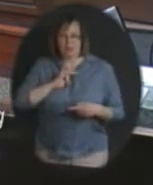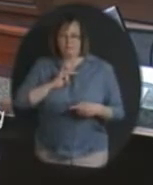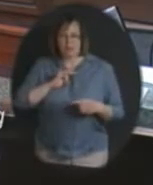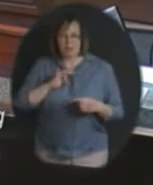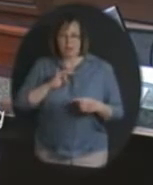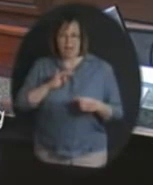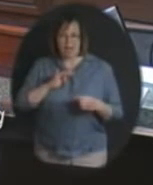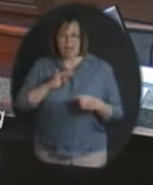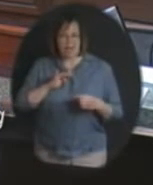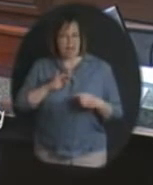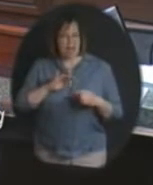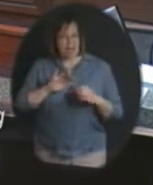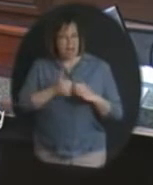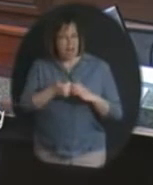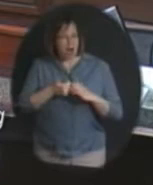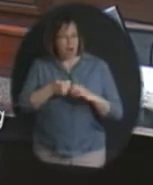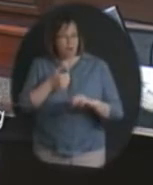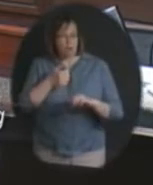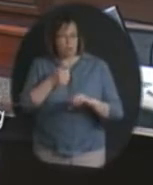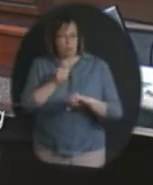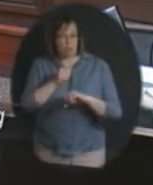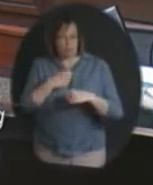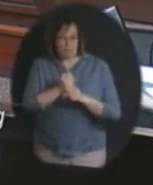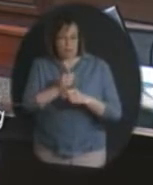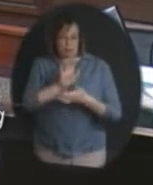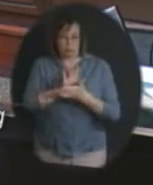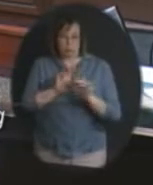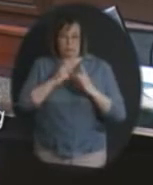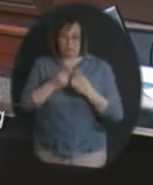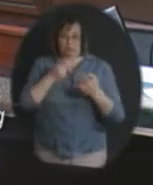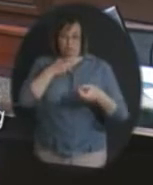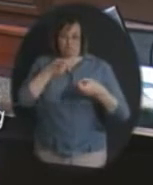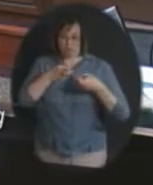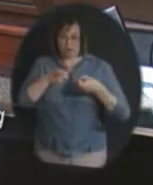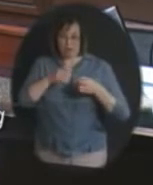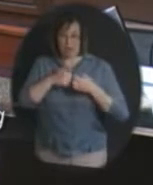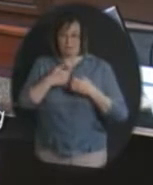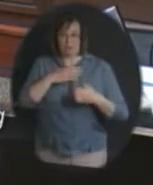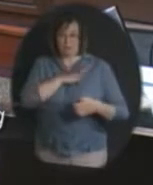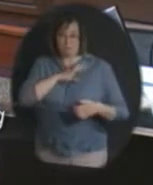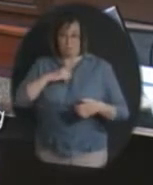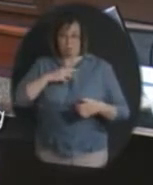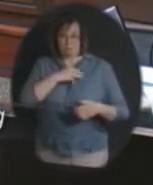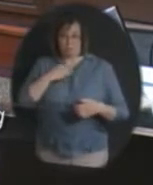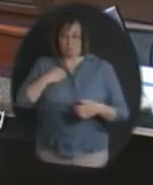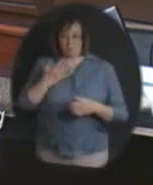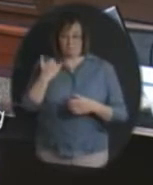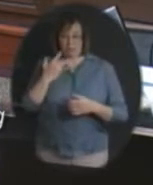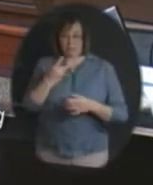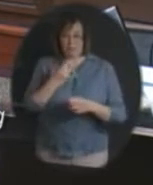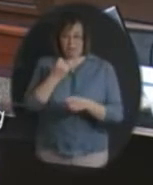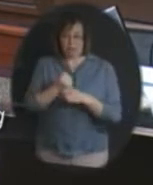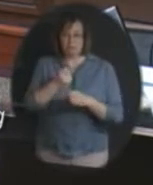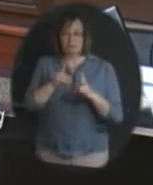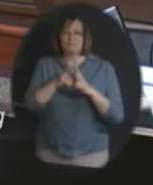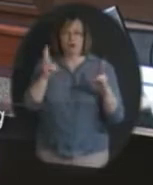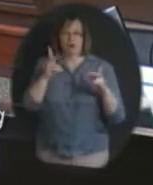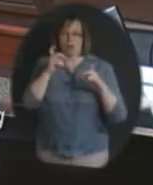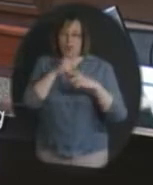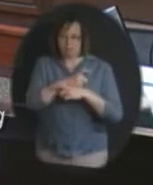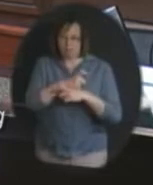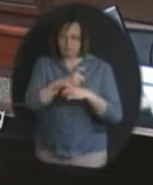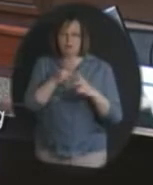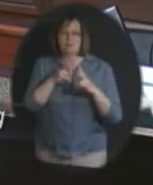how it is we make this school district run. And quite honestly, as a board member and having been on the board for 8 years now, it is very complex and